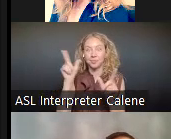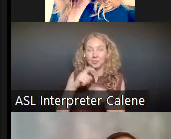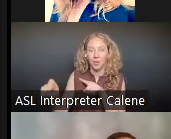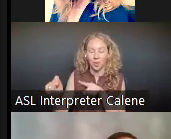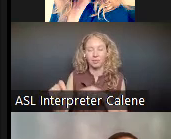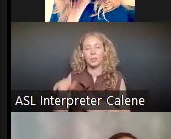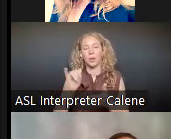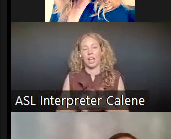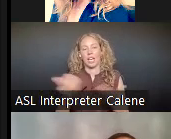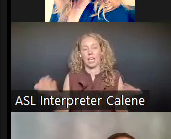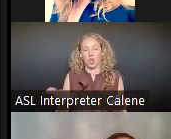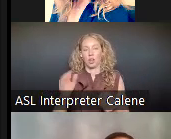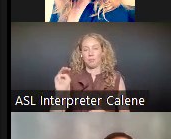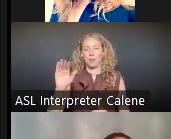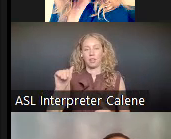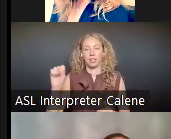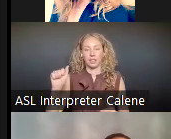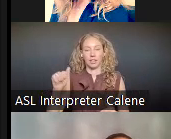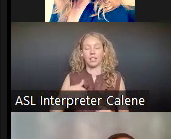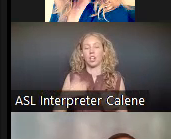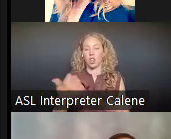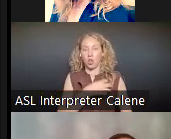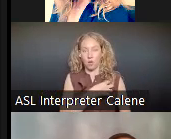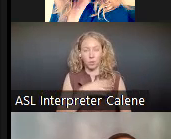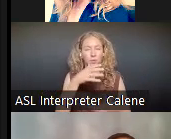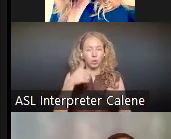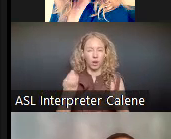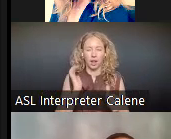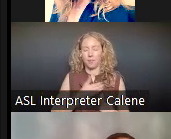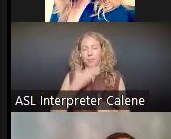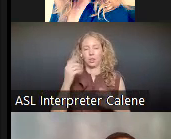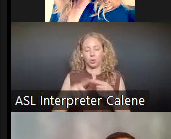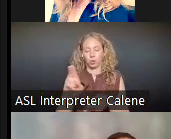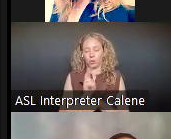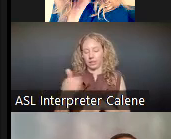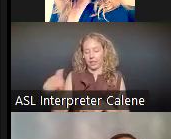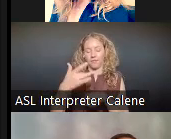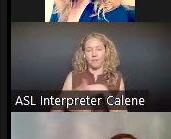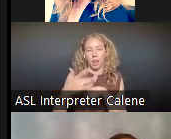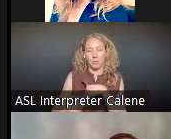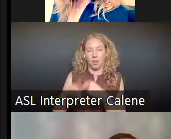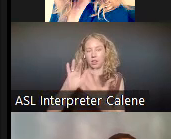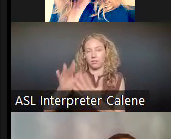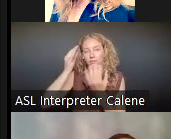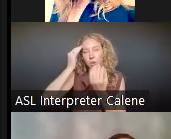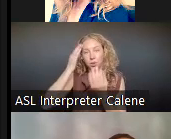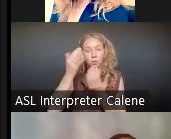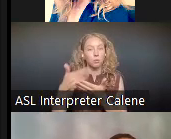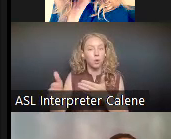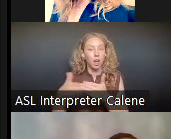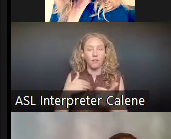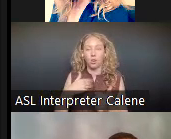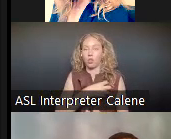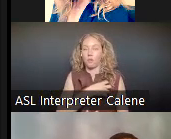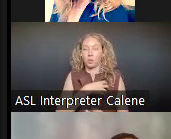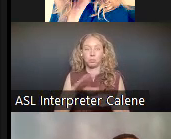MCASA and law enforcement, we will do our best to use whatever available contact information that law enforcement provides us to connect